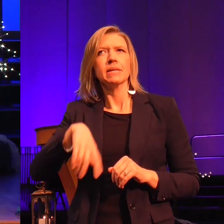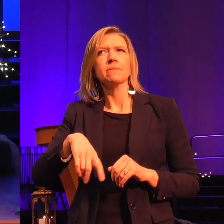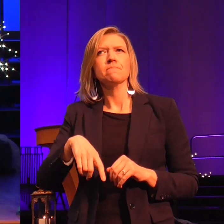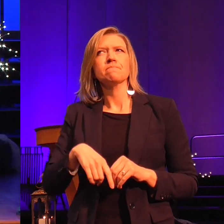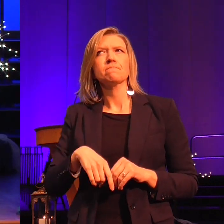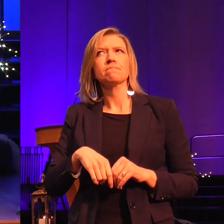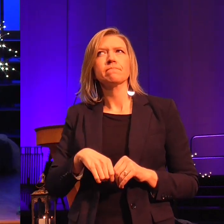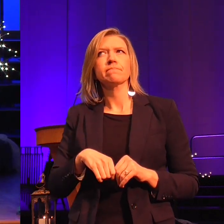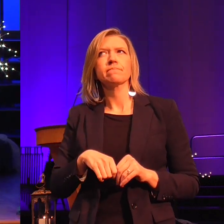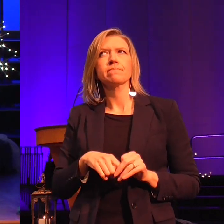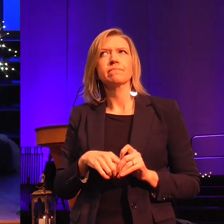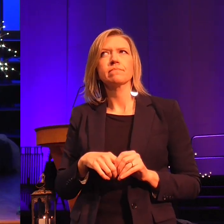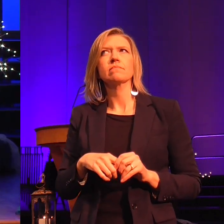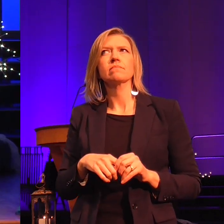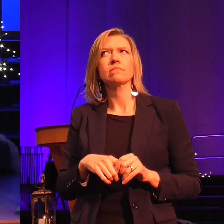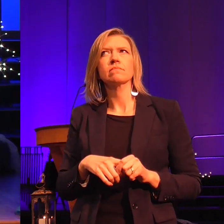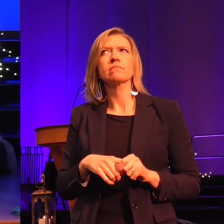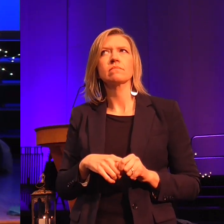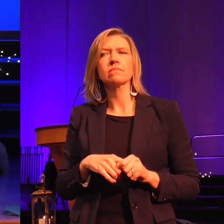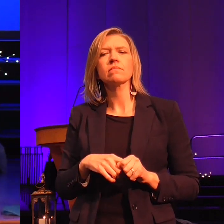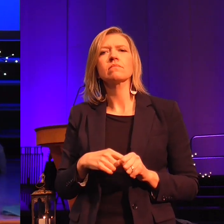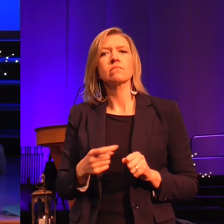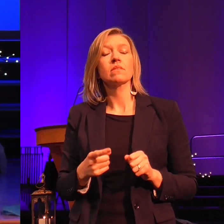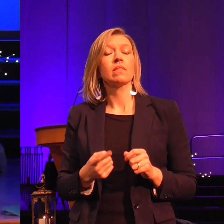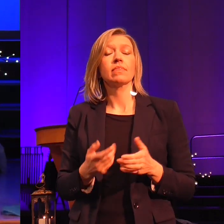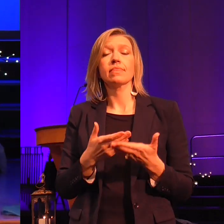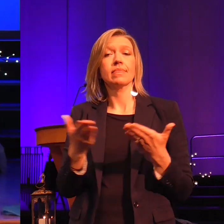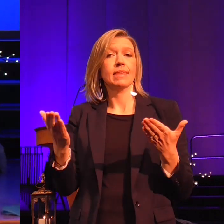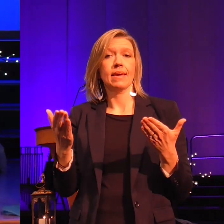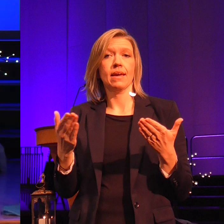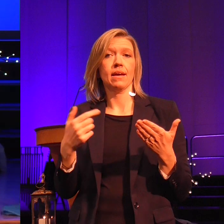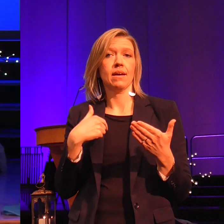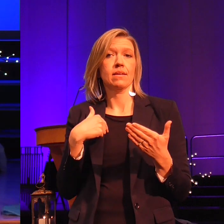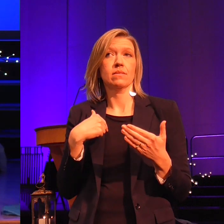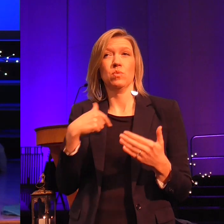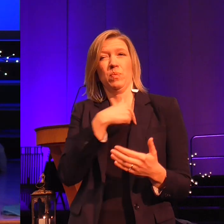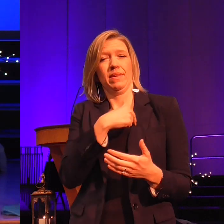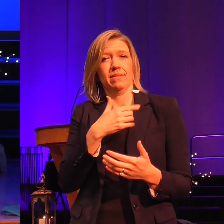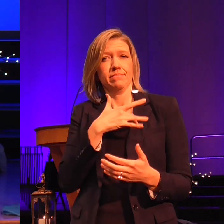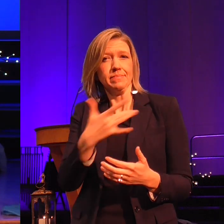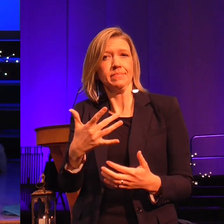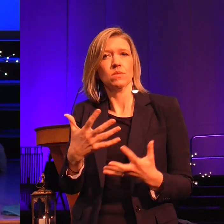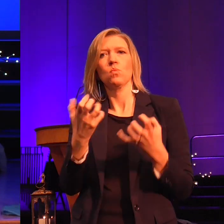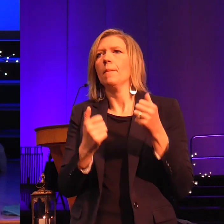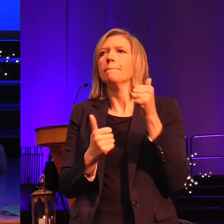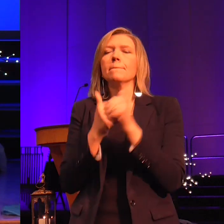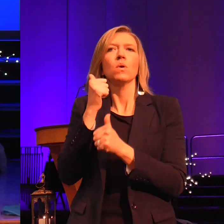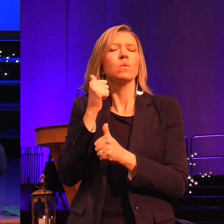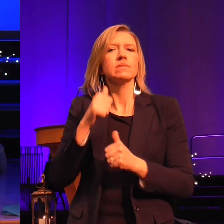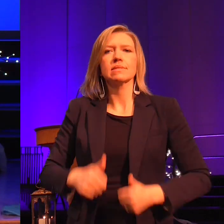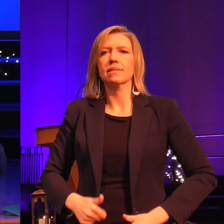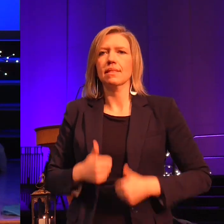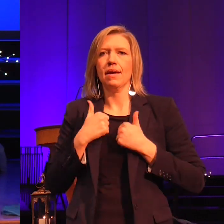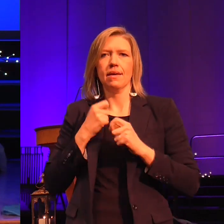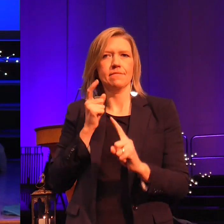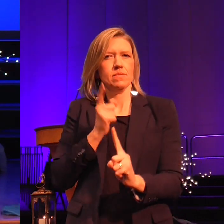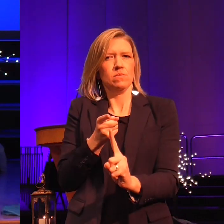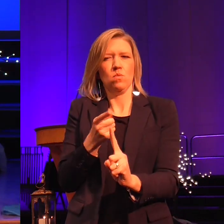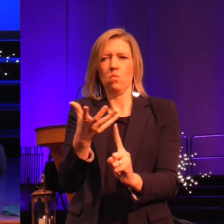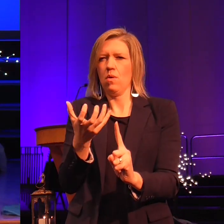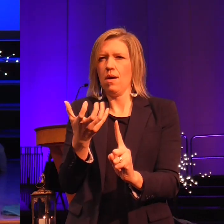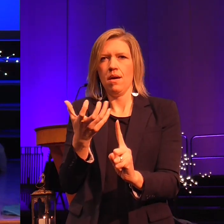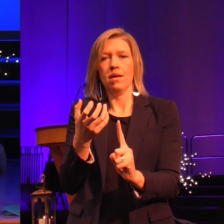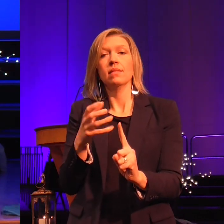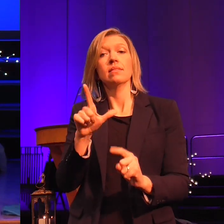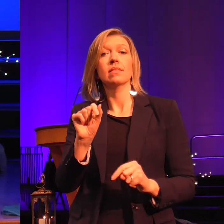thing that we want most in life, more than anything else, is